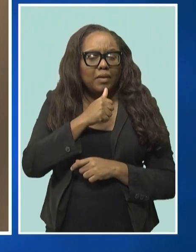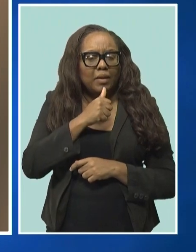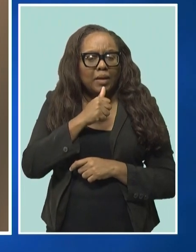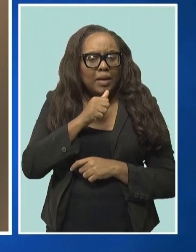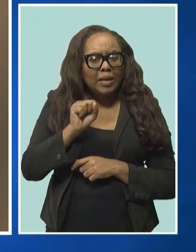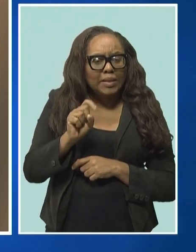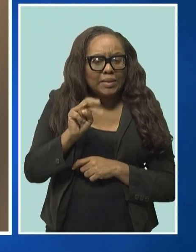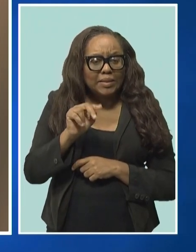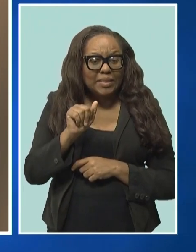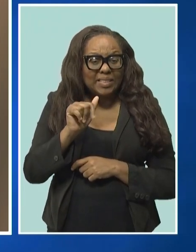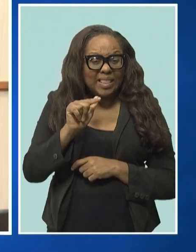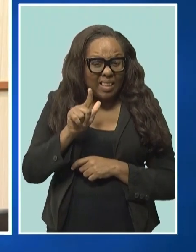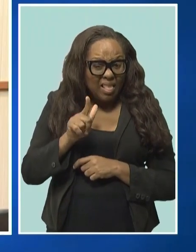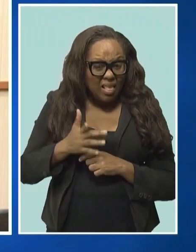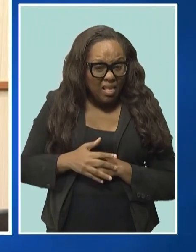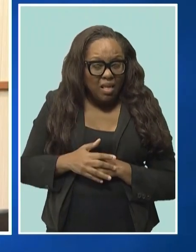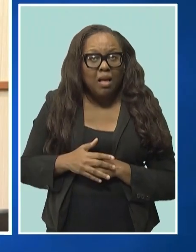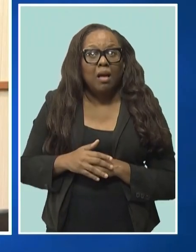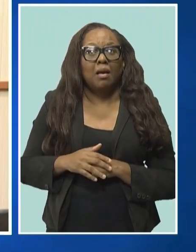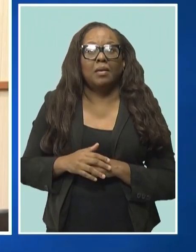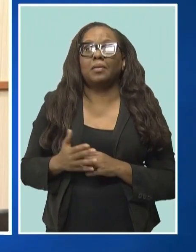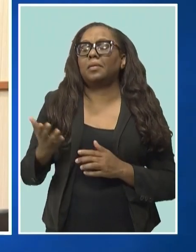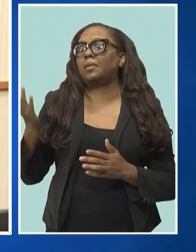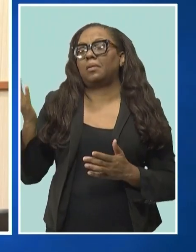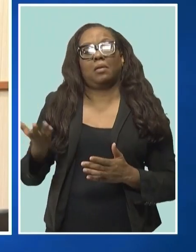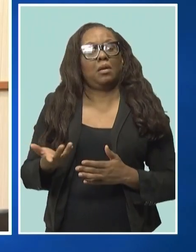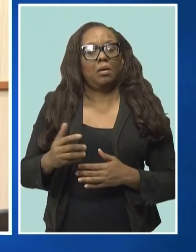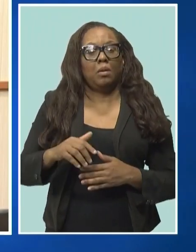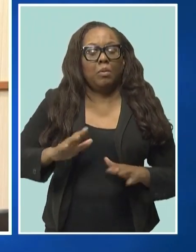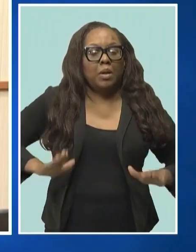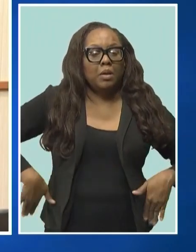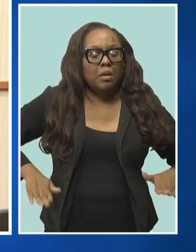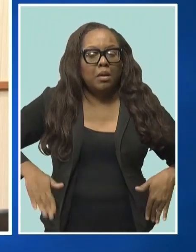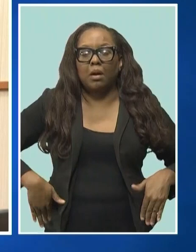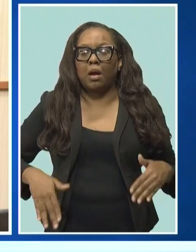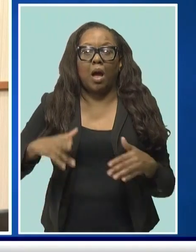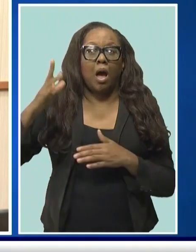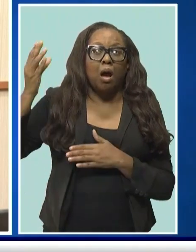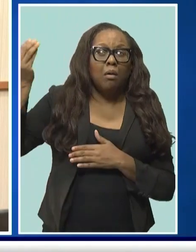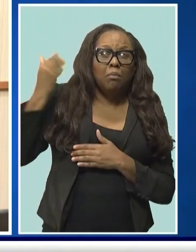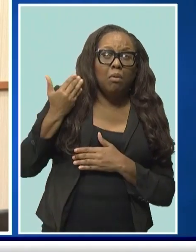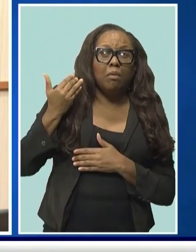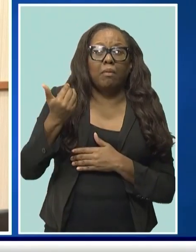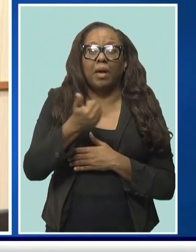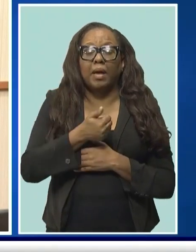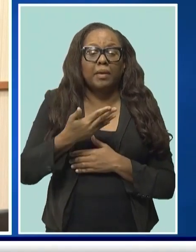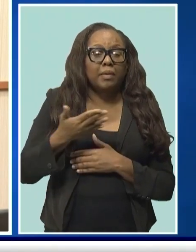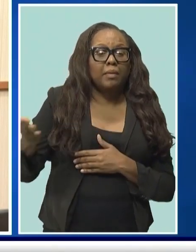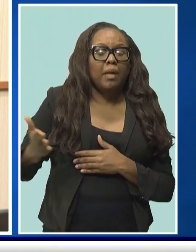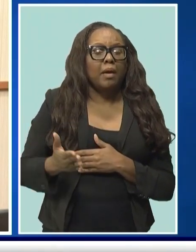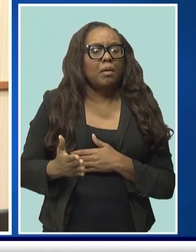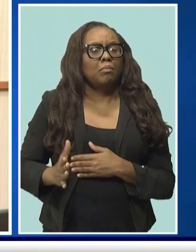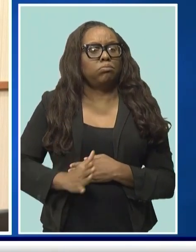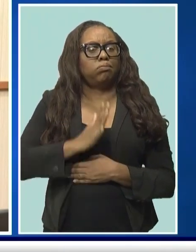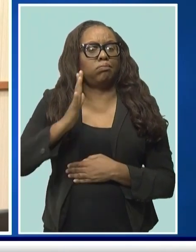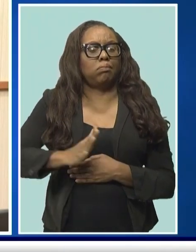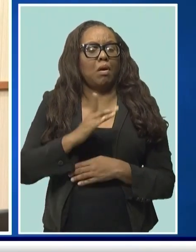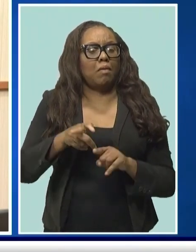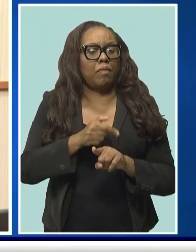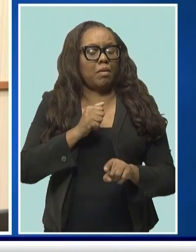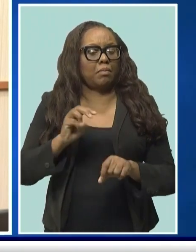crops. I haven't really heard any official statement as yet from the Ministry of Agriculture on this. But